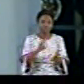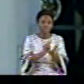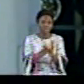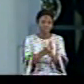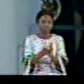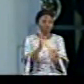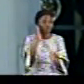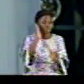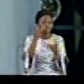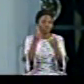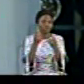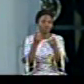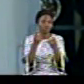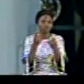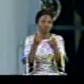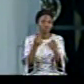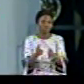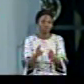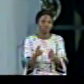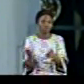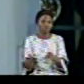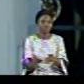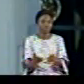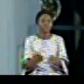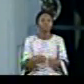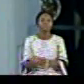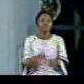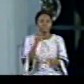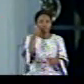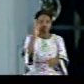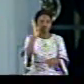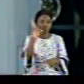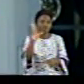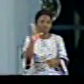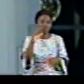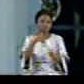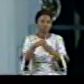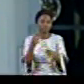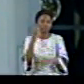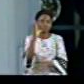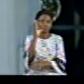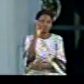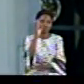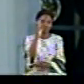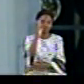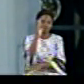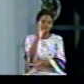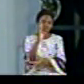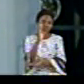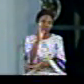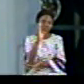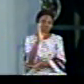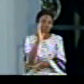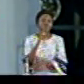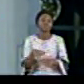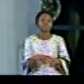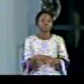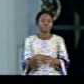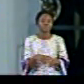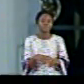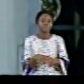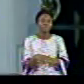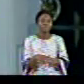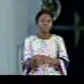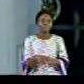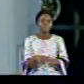university auditorium. So as you come in here, you will see the university auditorium. This way, at the left-hand